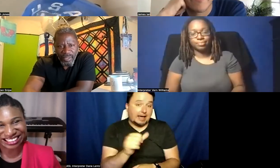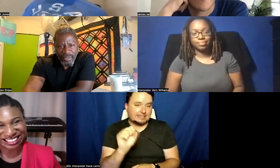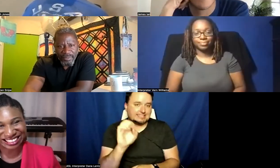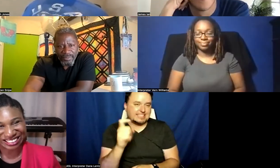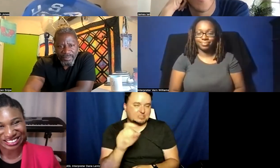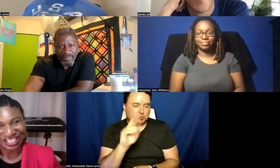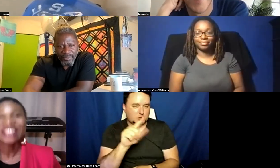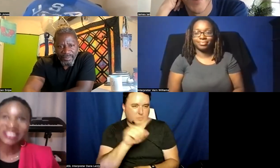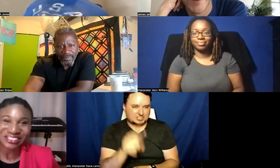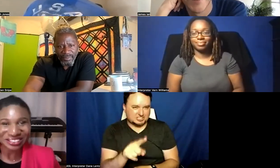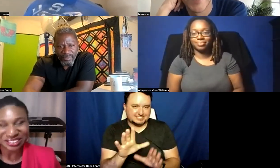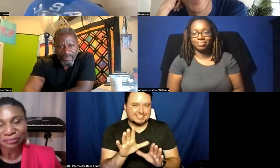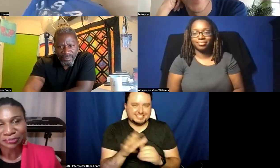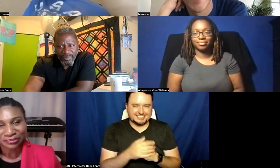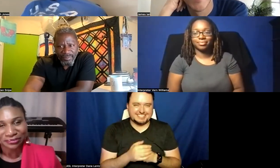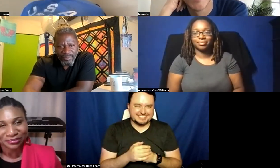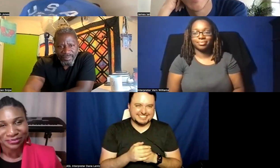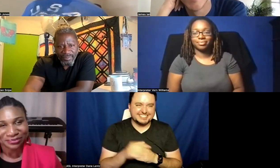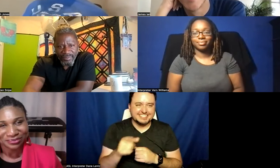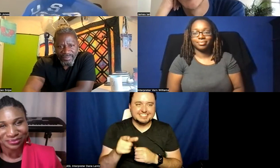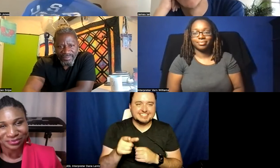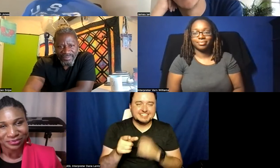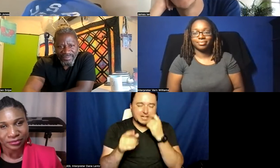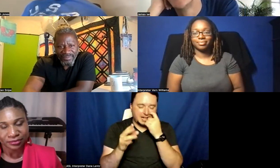the only juicy one that I had for you.